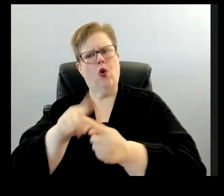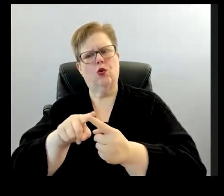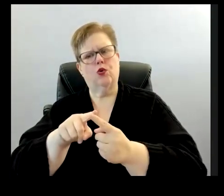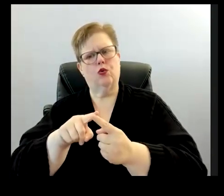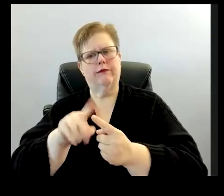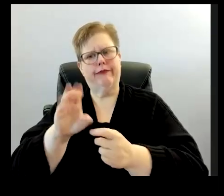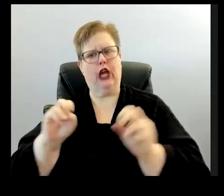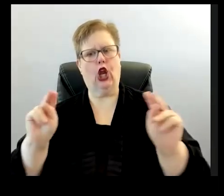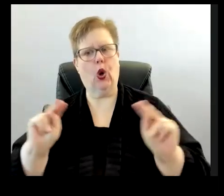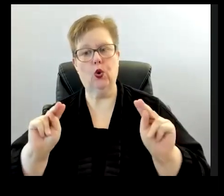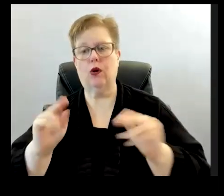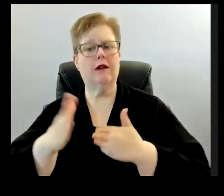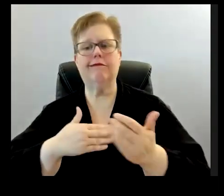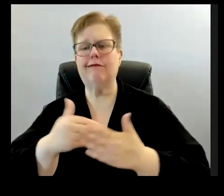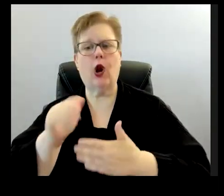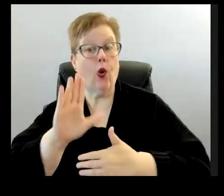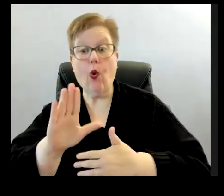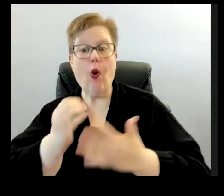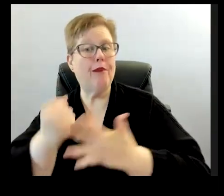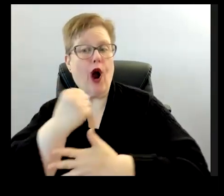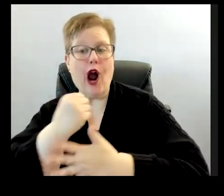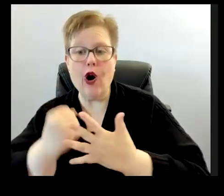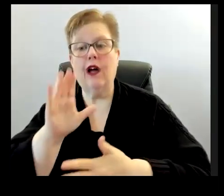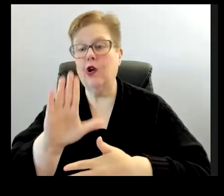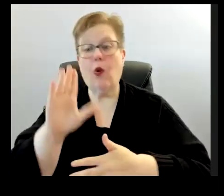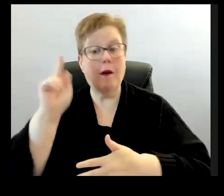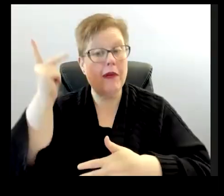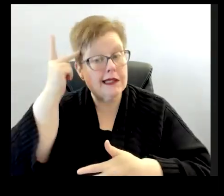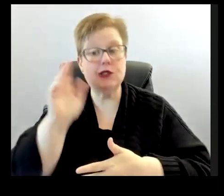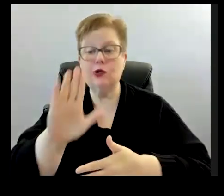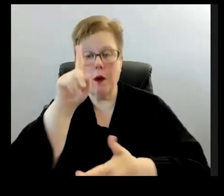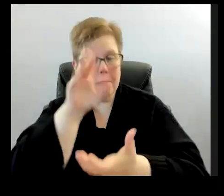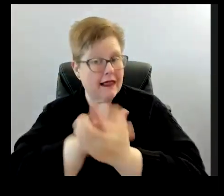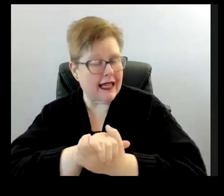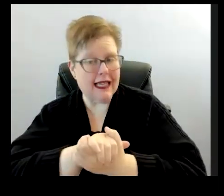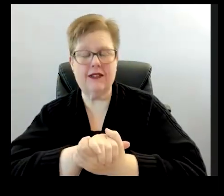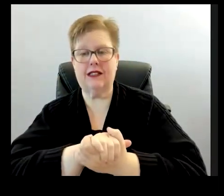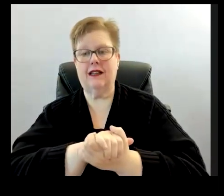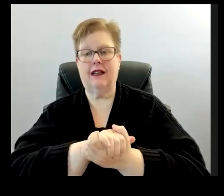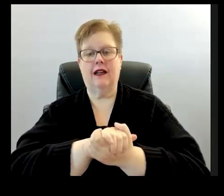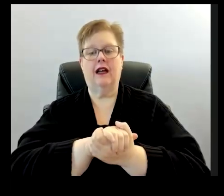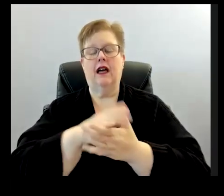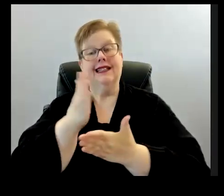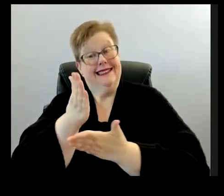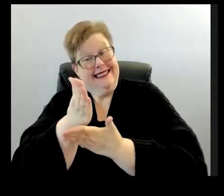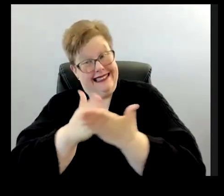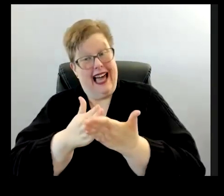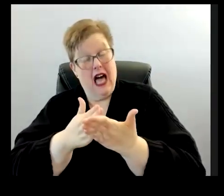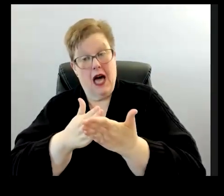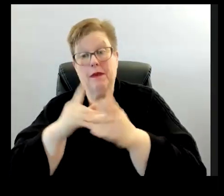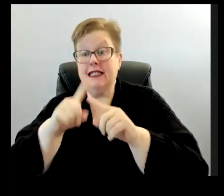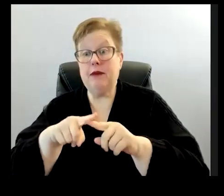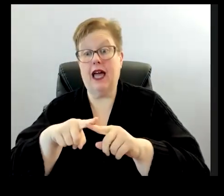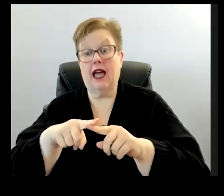about, regardless of your priorities, your politics, your beliefs. And some of that, depending on